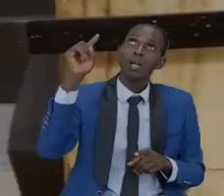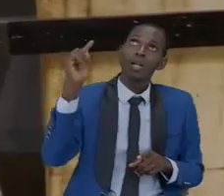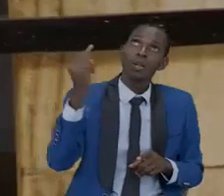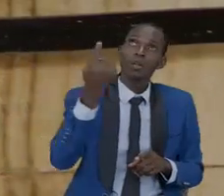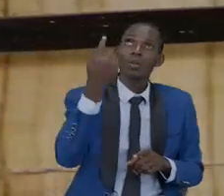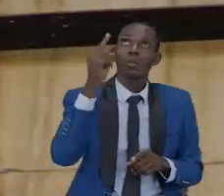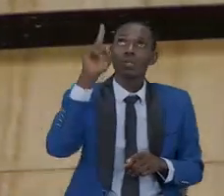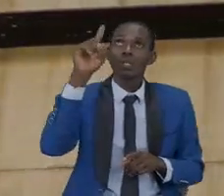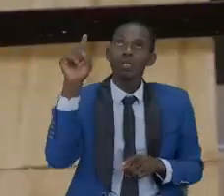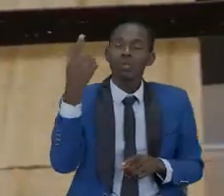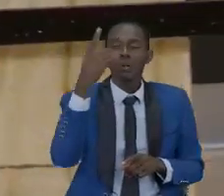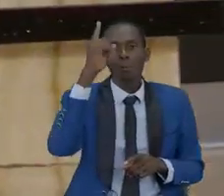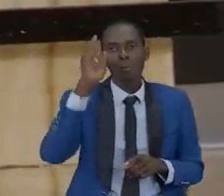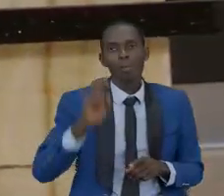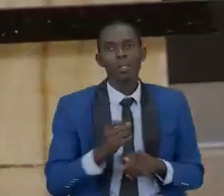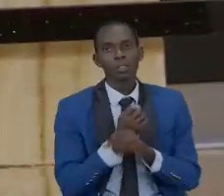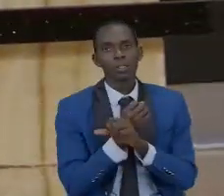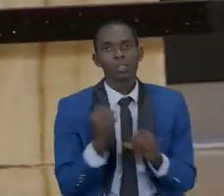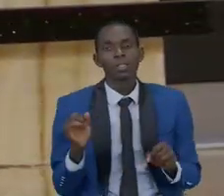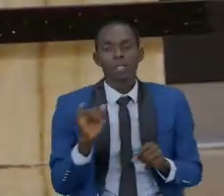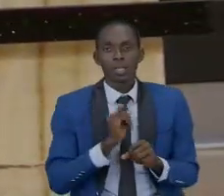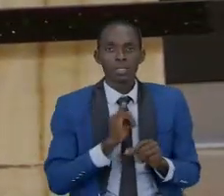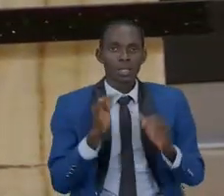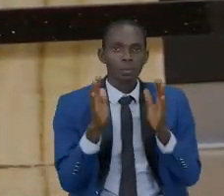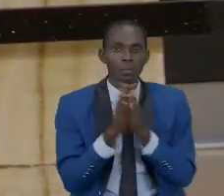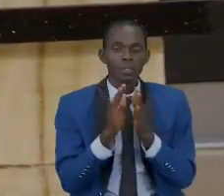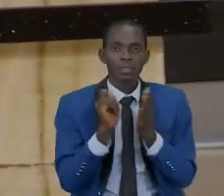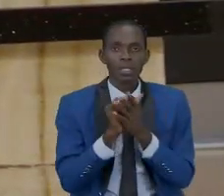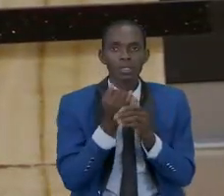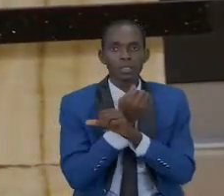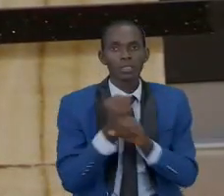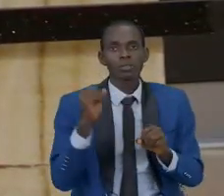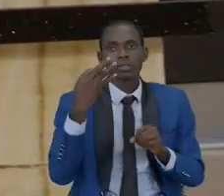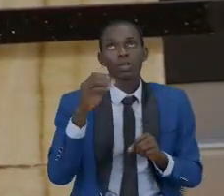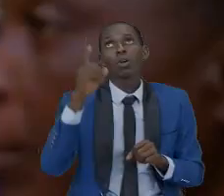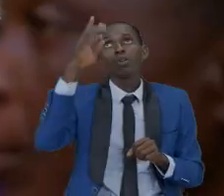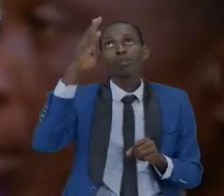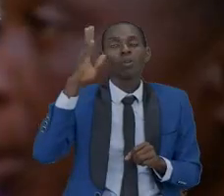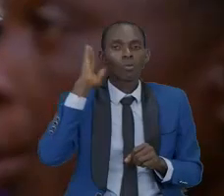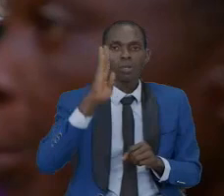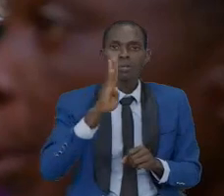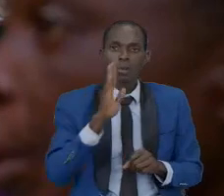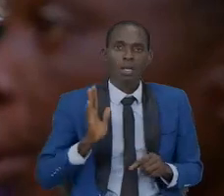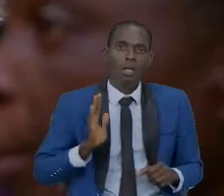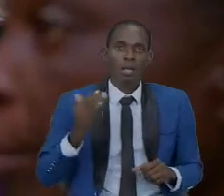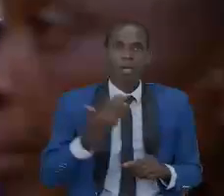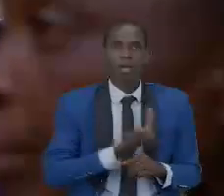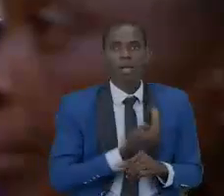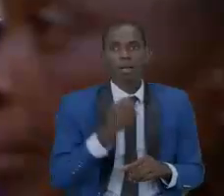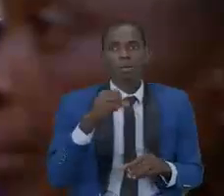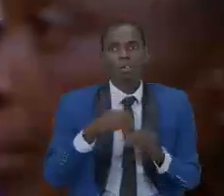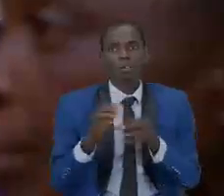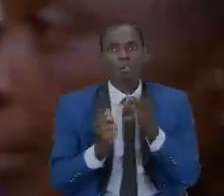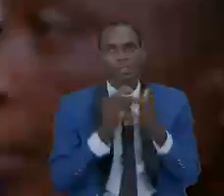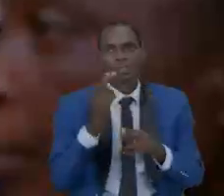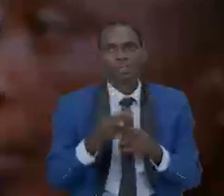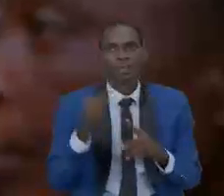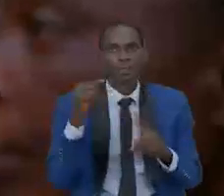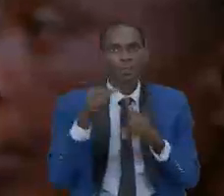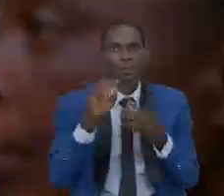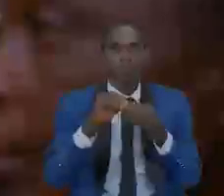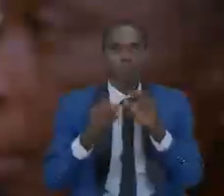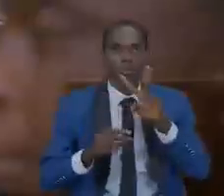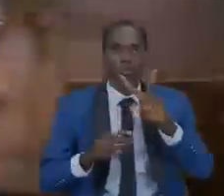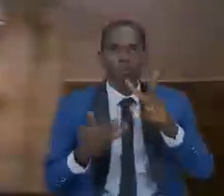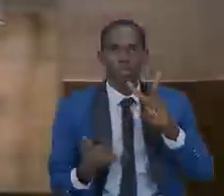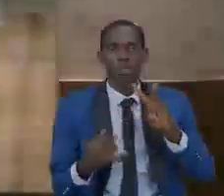more save and I pray the salvation of God will be ours in Jesus name we're coming to point number two now